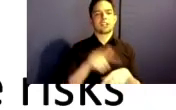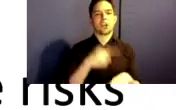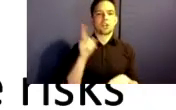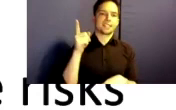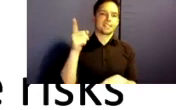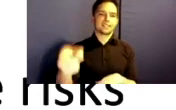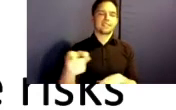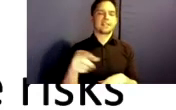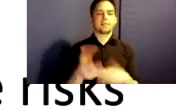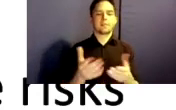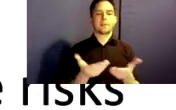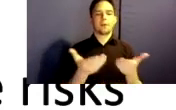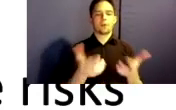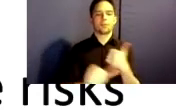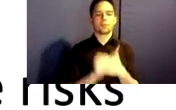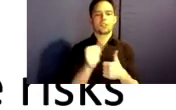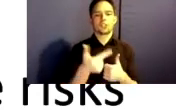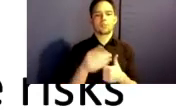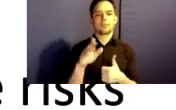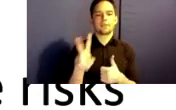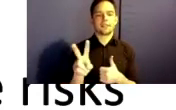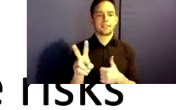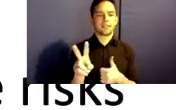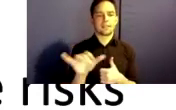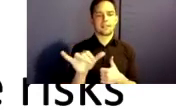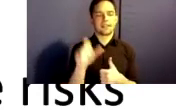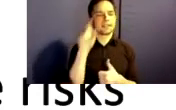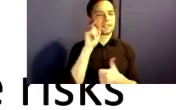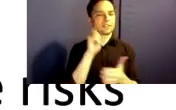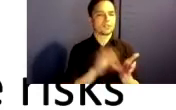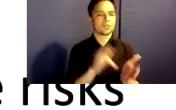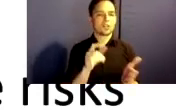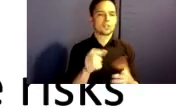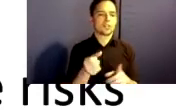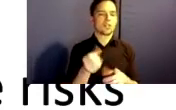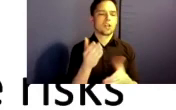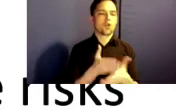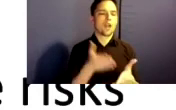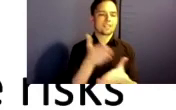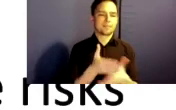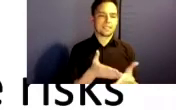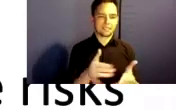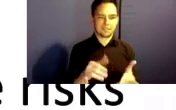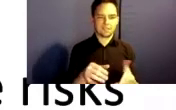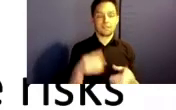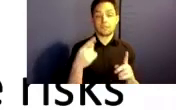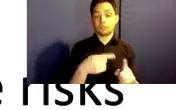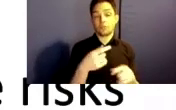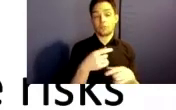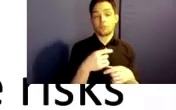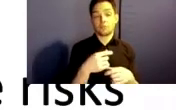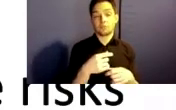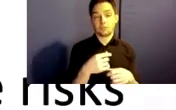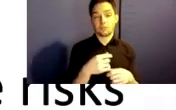pose a risk of GBV, such as sexual assault and harassment, and so may deter access